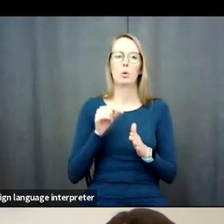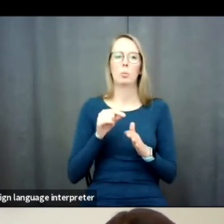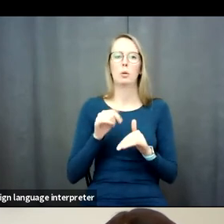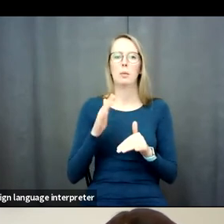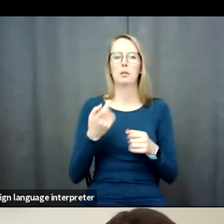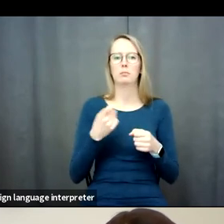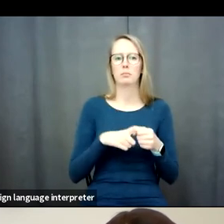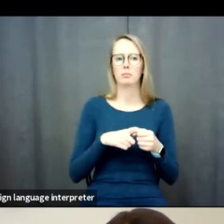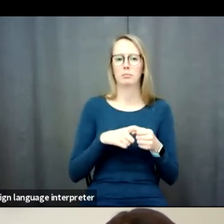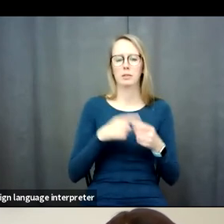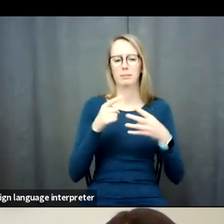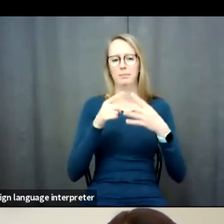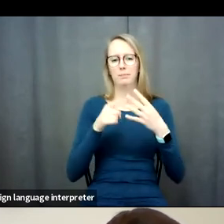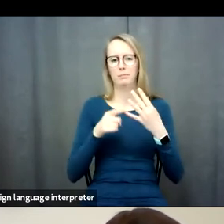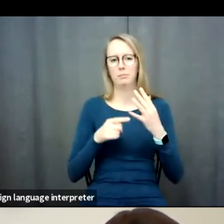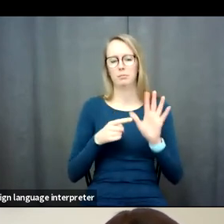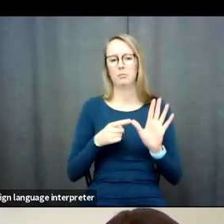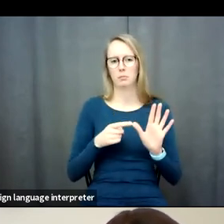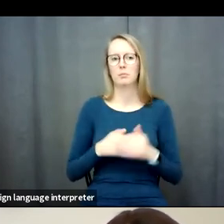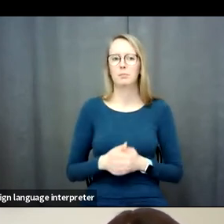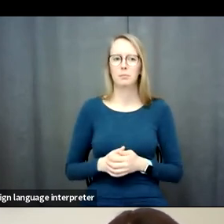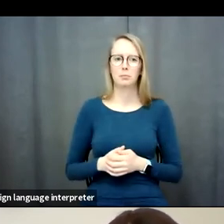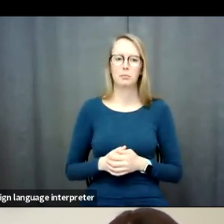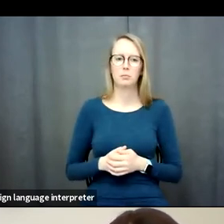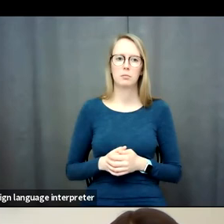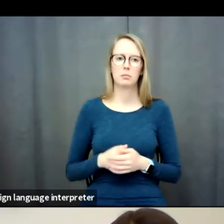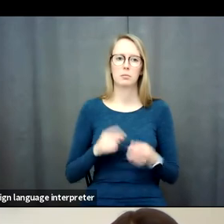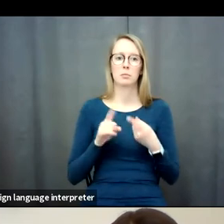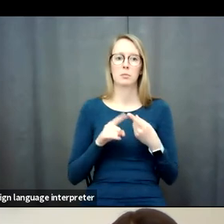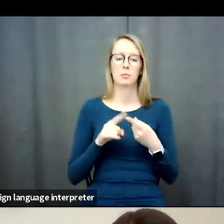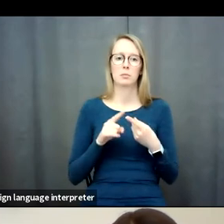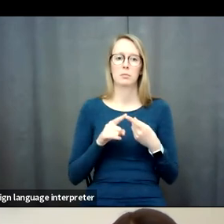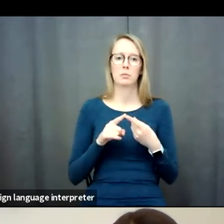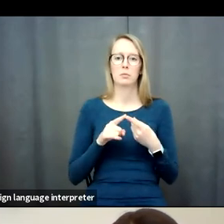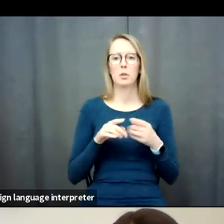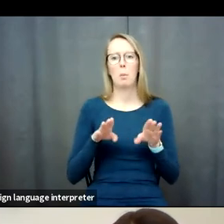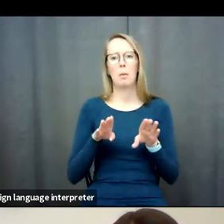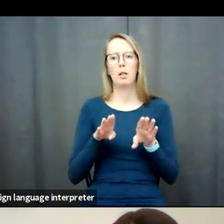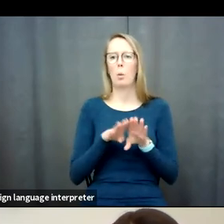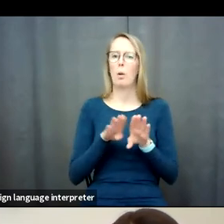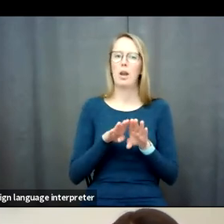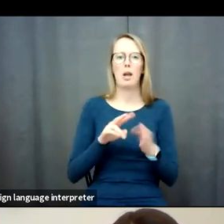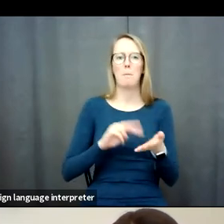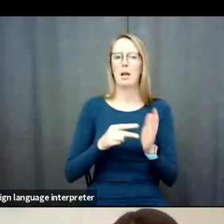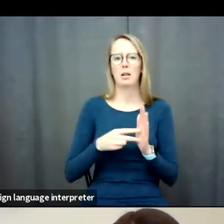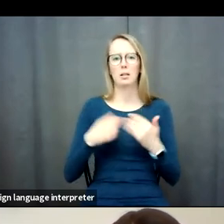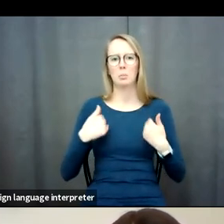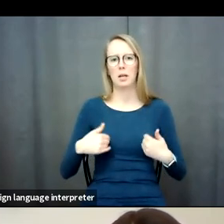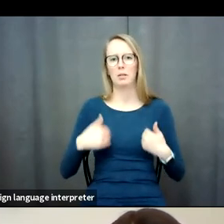bit about every obstacle. I'm going to start with poorly considered